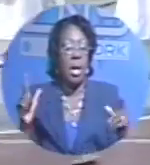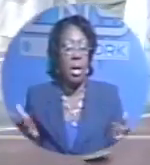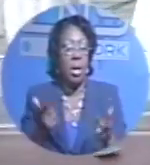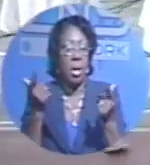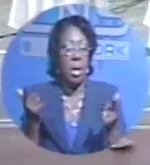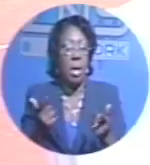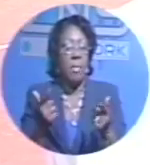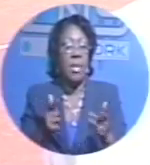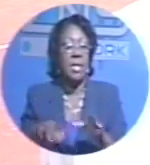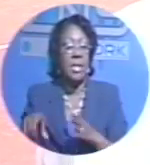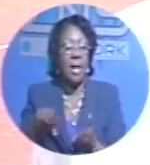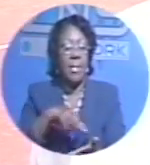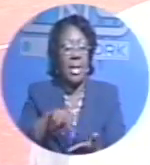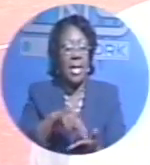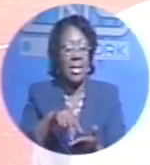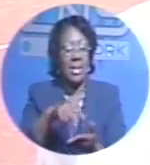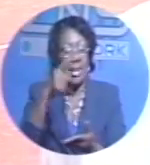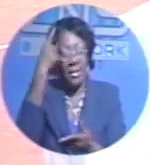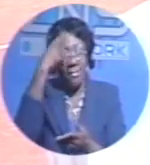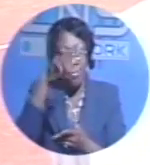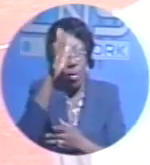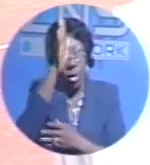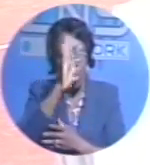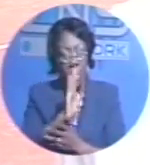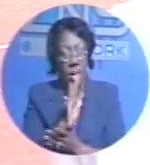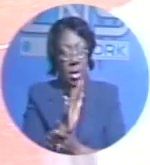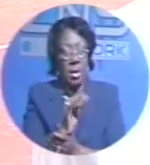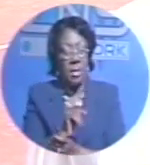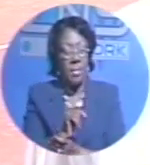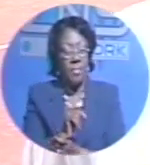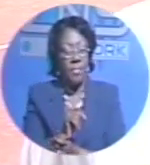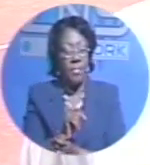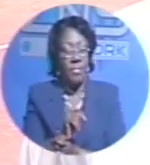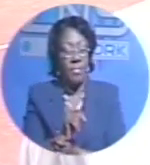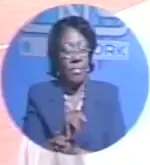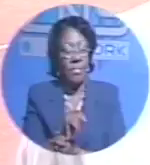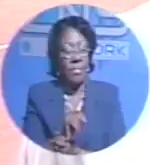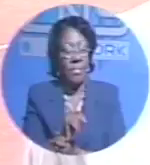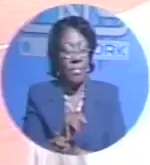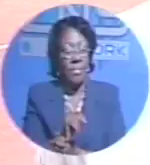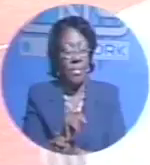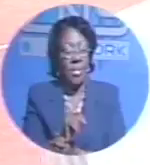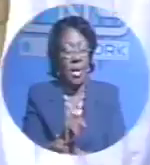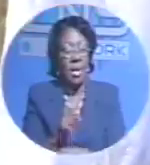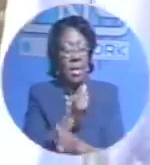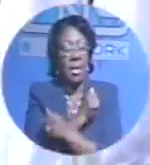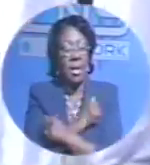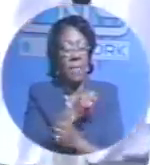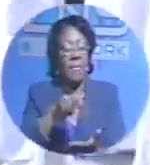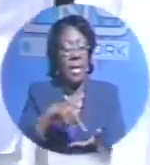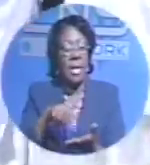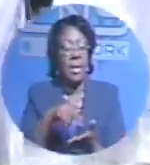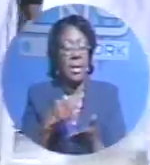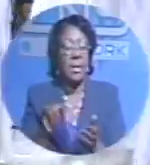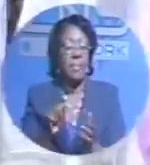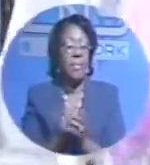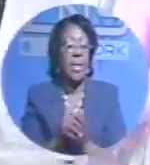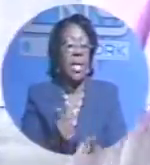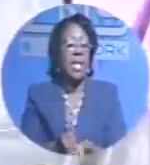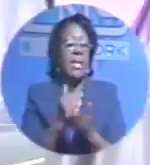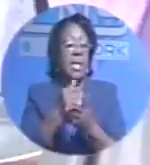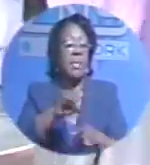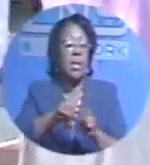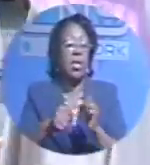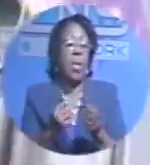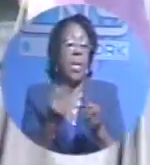I'm dancing, and because of God, I'm going to meet the president. And I just love dancing. It's helped her so much, in